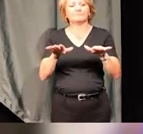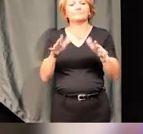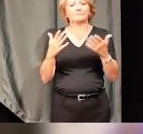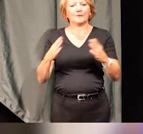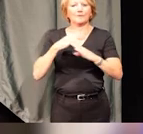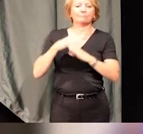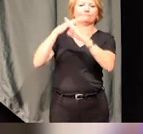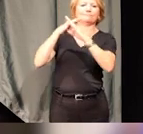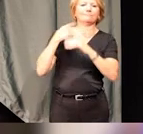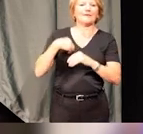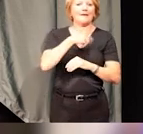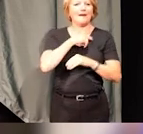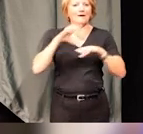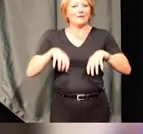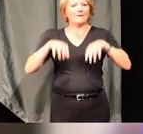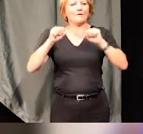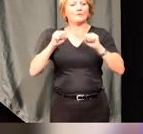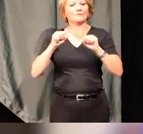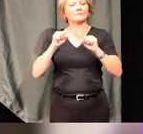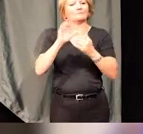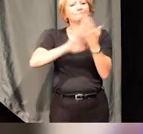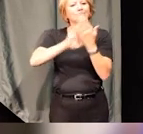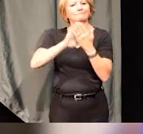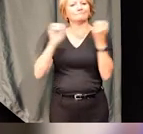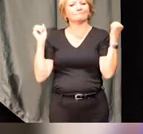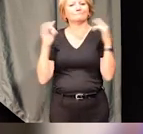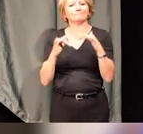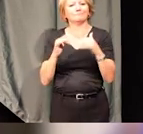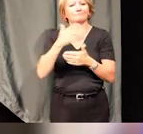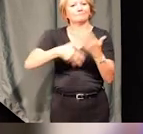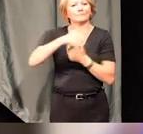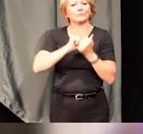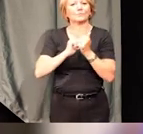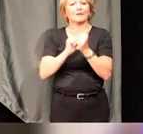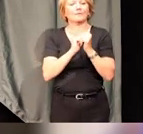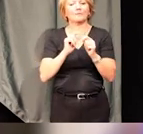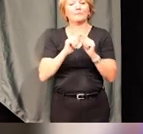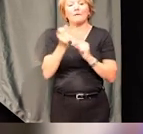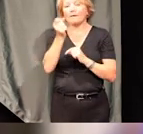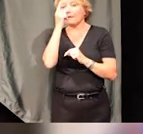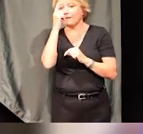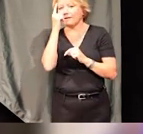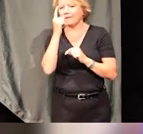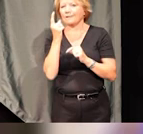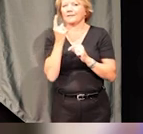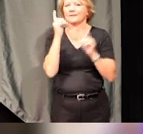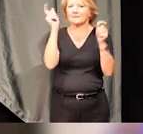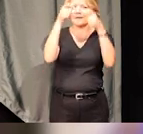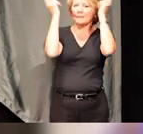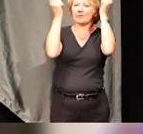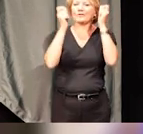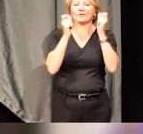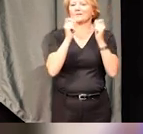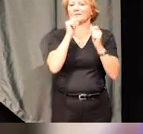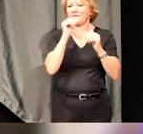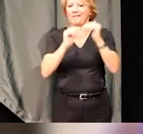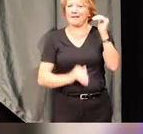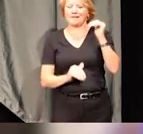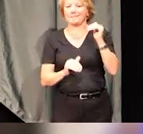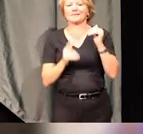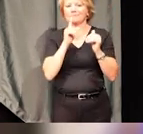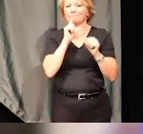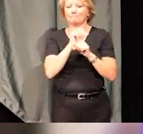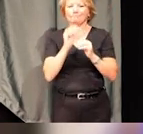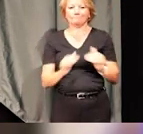prevented us from holding this event in person, but it does not lessen the celebration of your